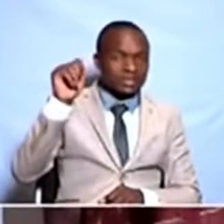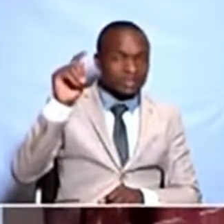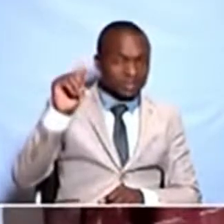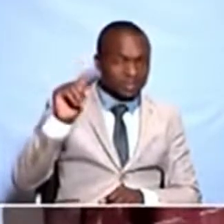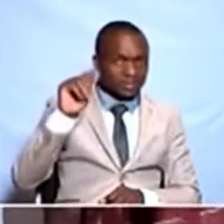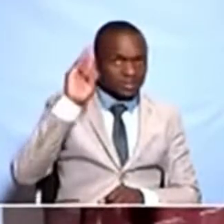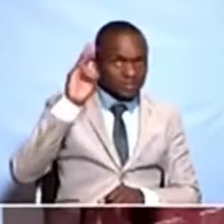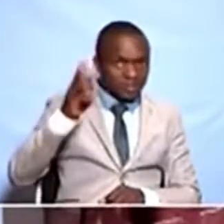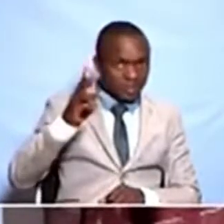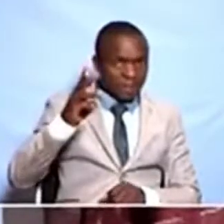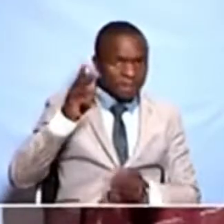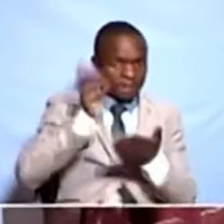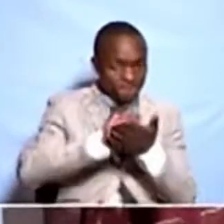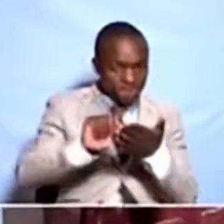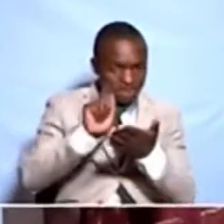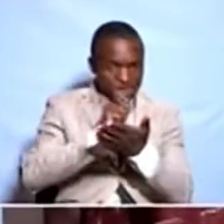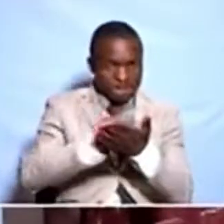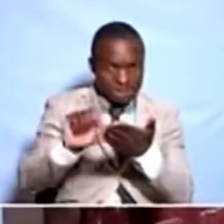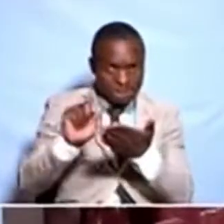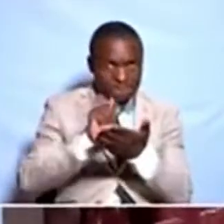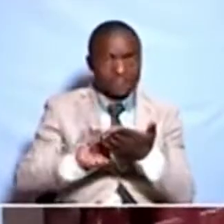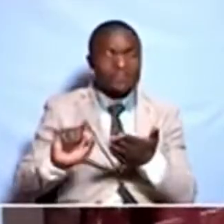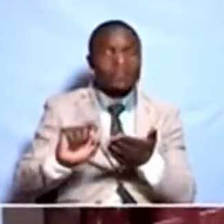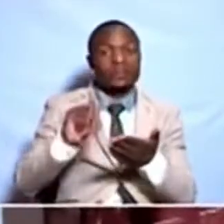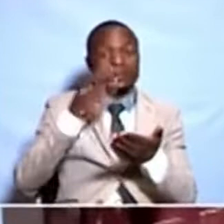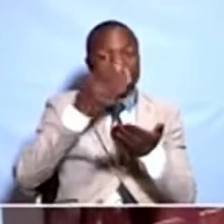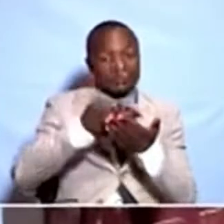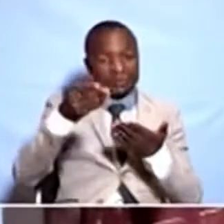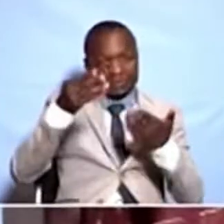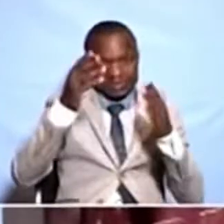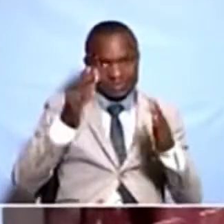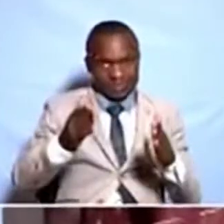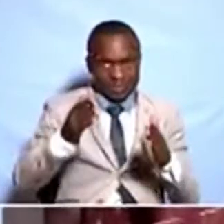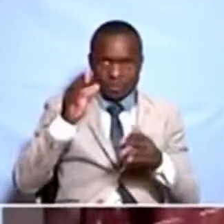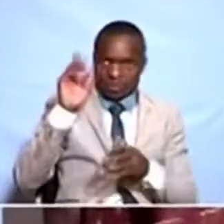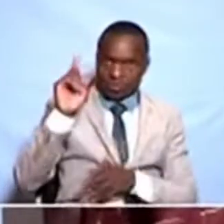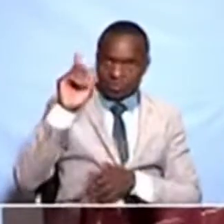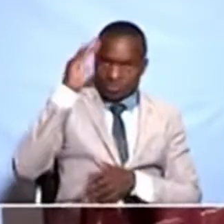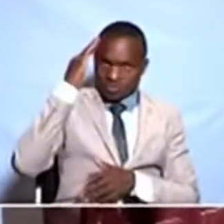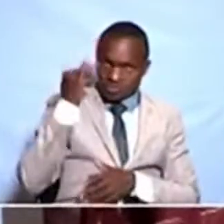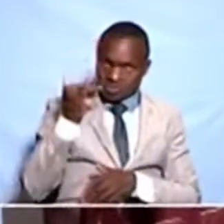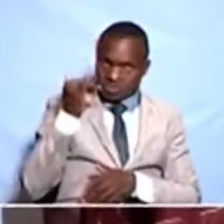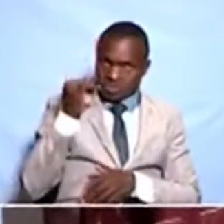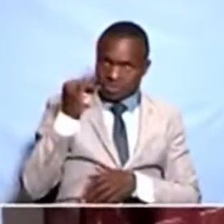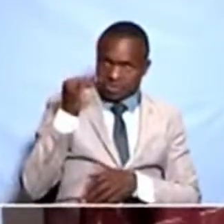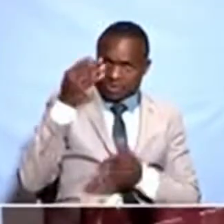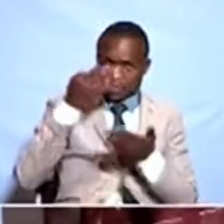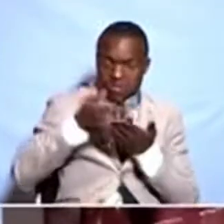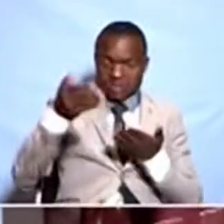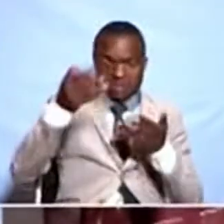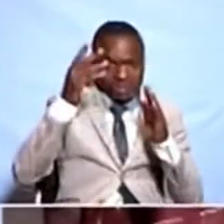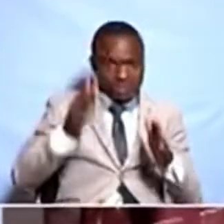by the buyer. Why? One may say, but why should the buyer fill